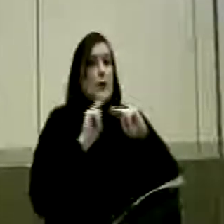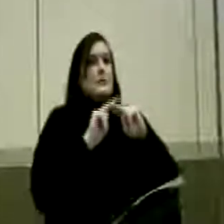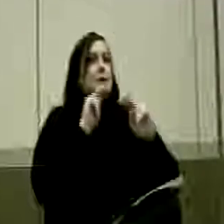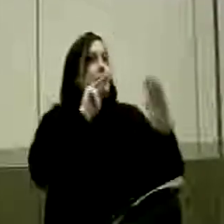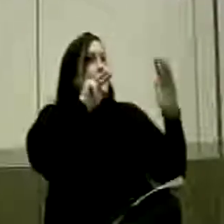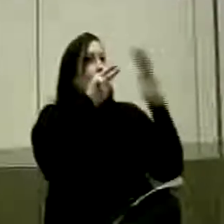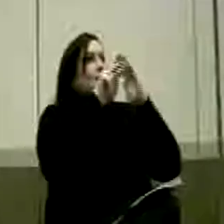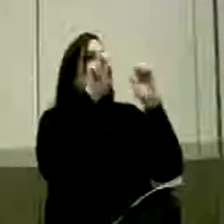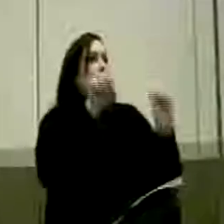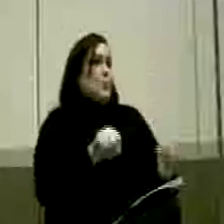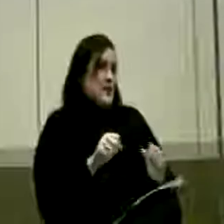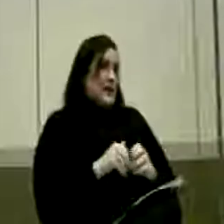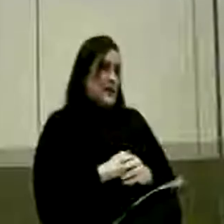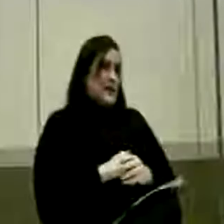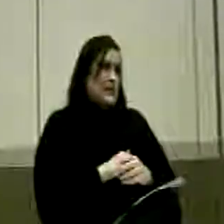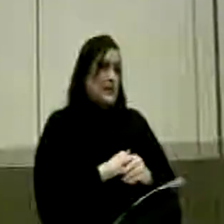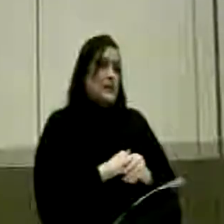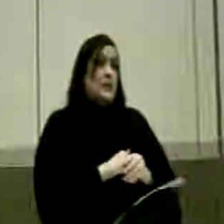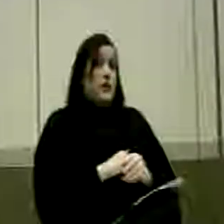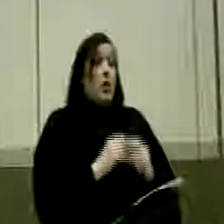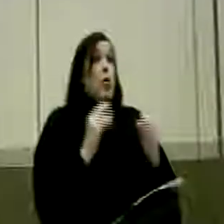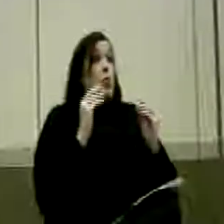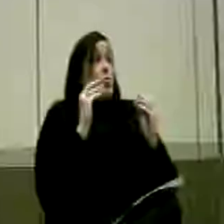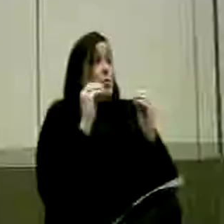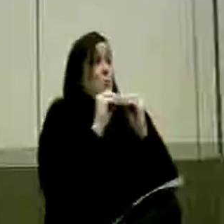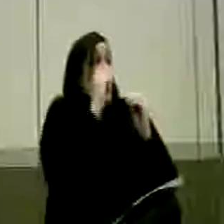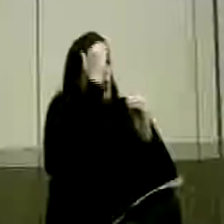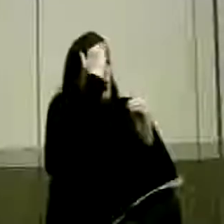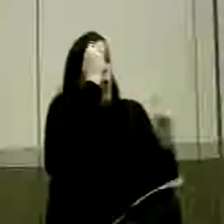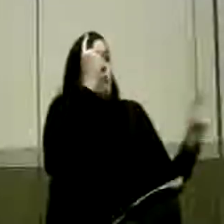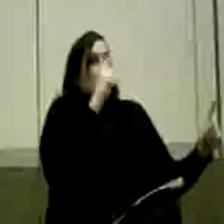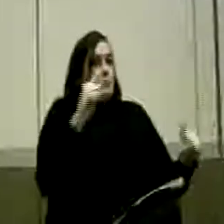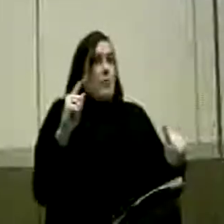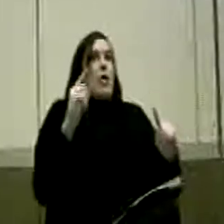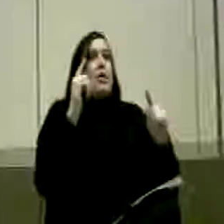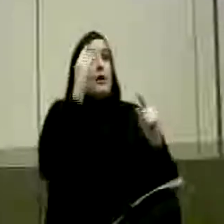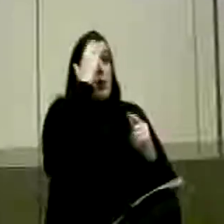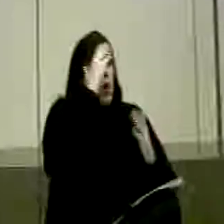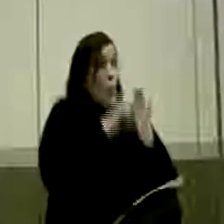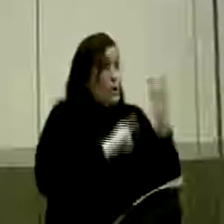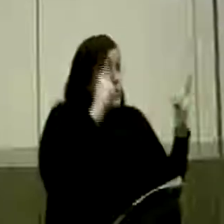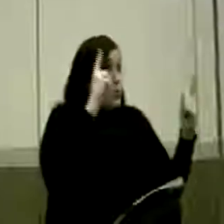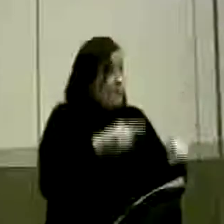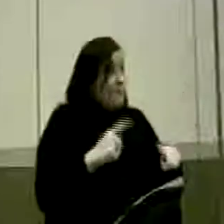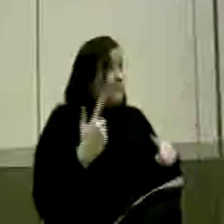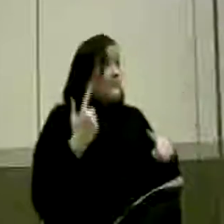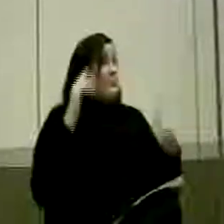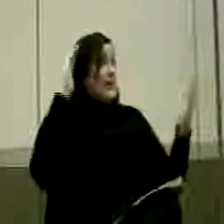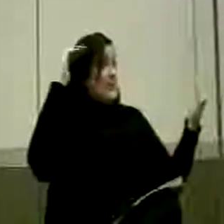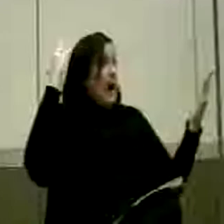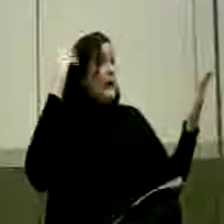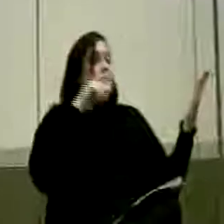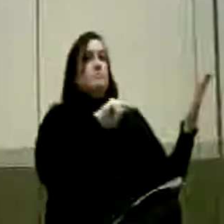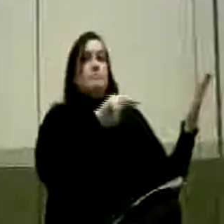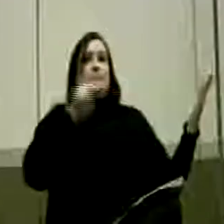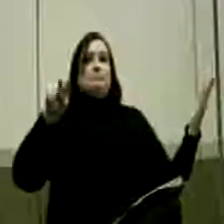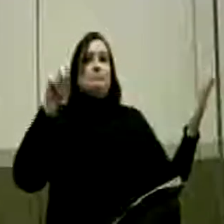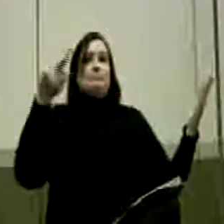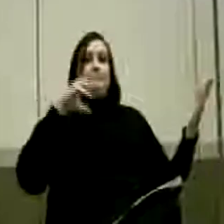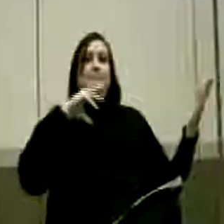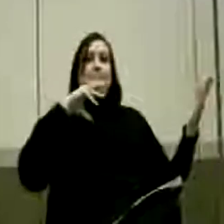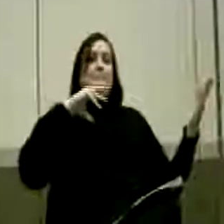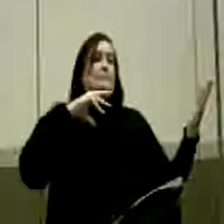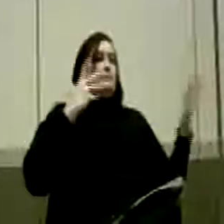predictability, you know. And so the more that they know what's happening, that they know what to expect about what's going to happen out here, then the less distracted they'll be. The